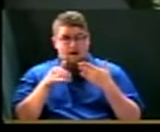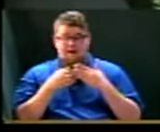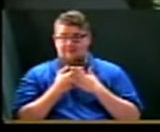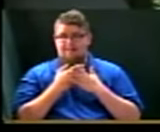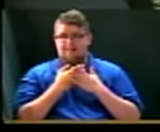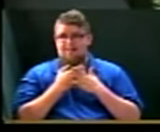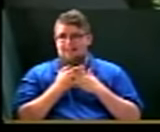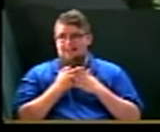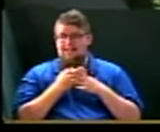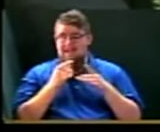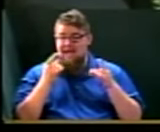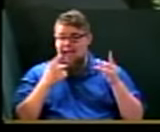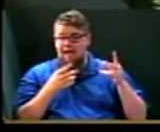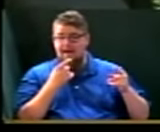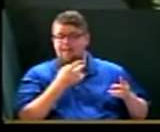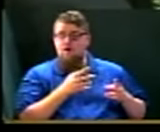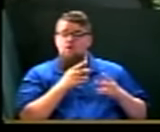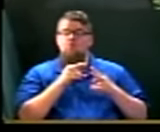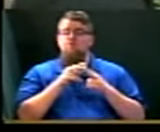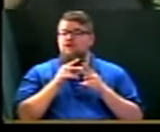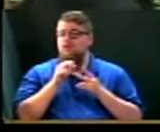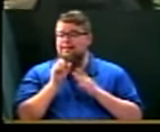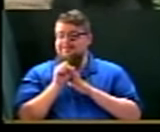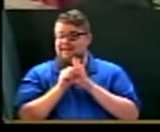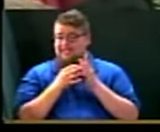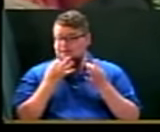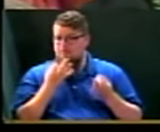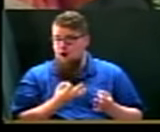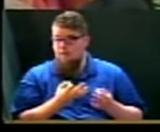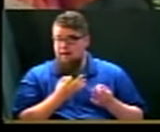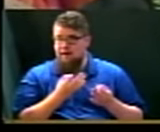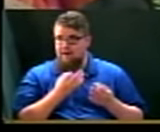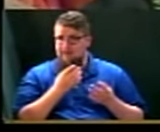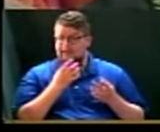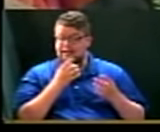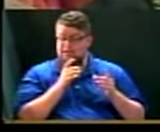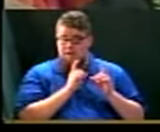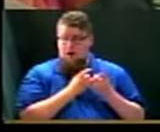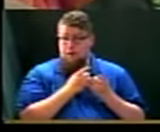have, whether the State Department agrees or not.